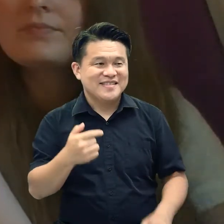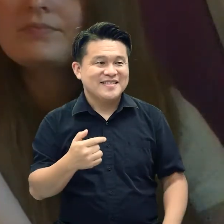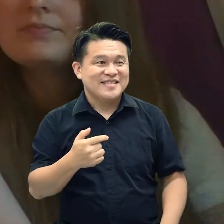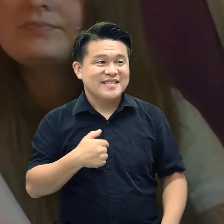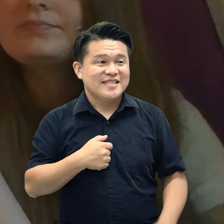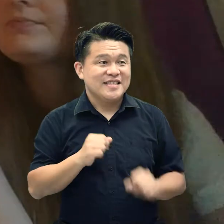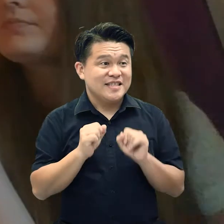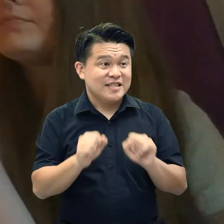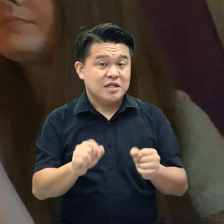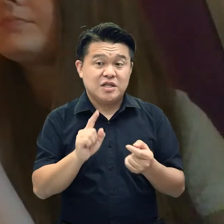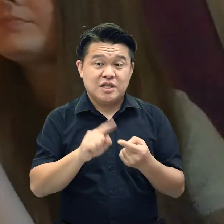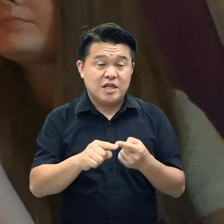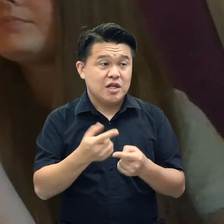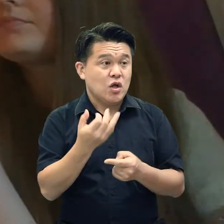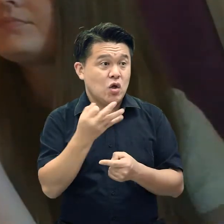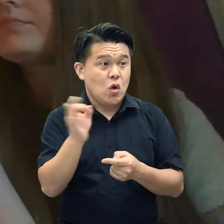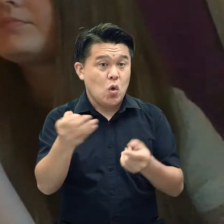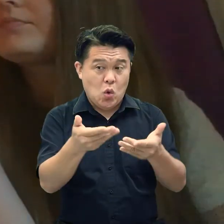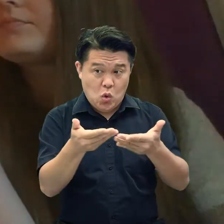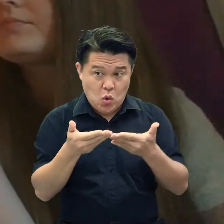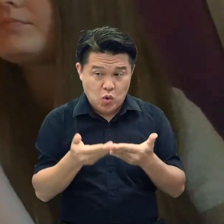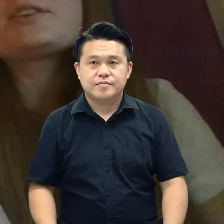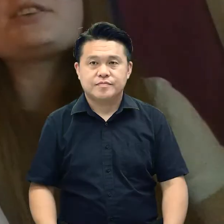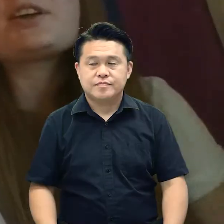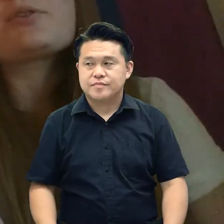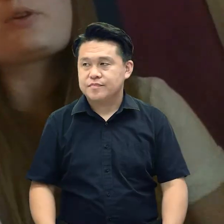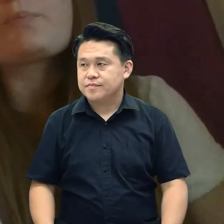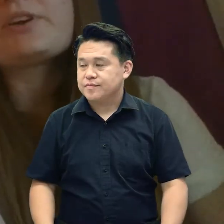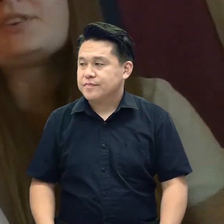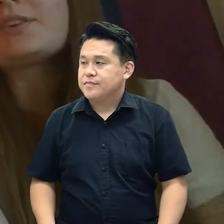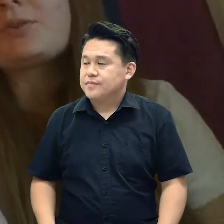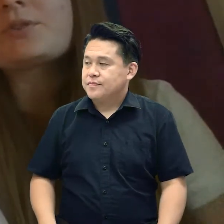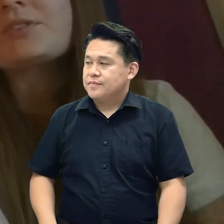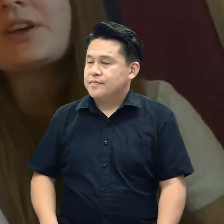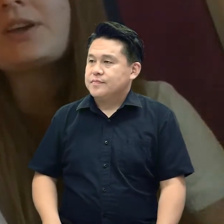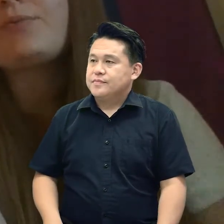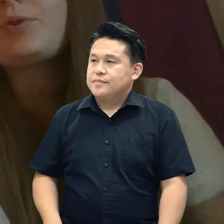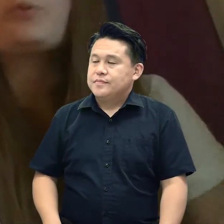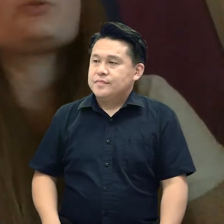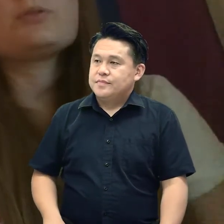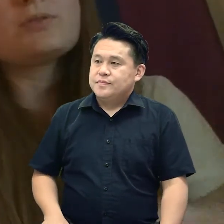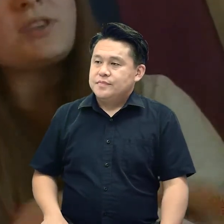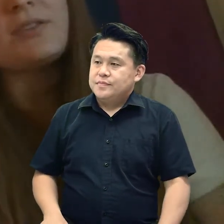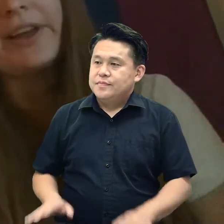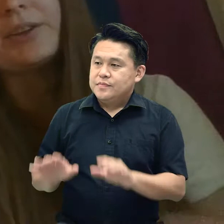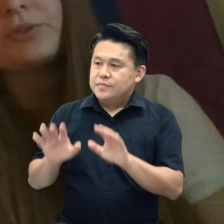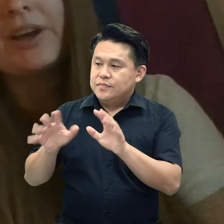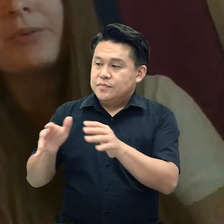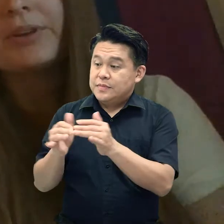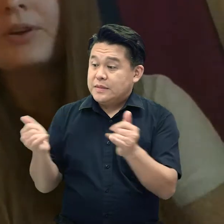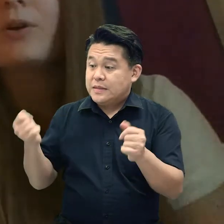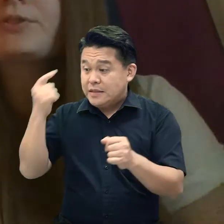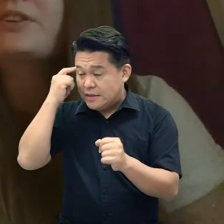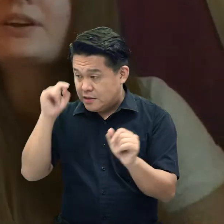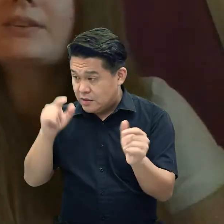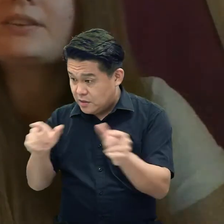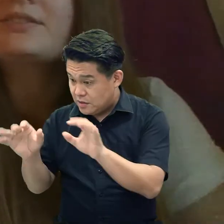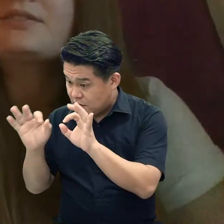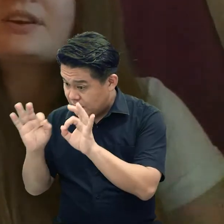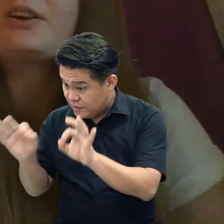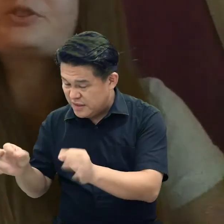it justifies me, you know, my being. It's a general opinion, you could say, if you don't count about the